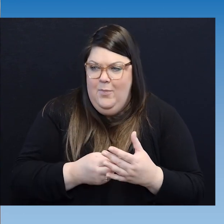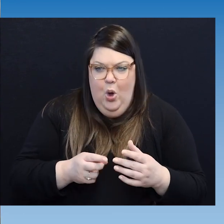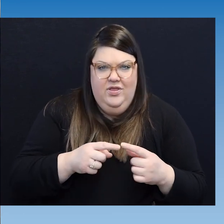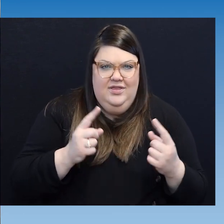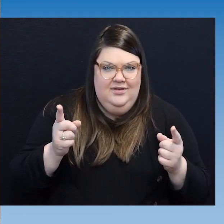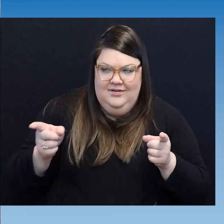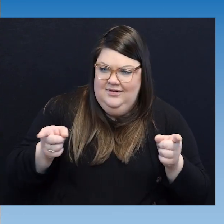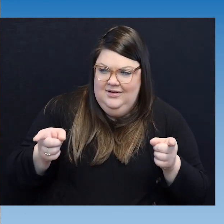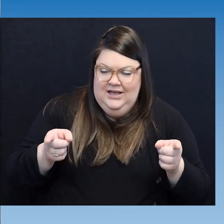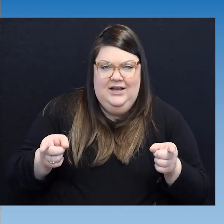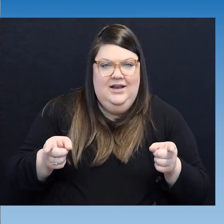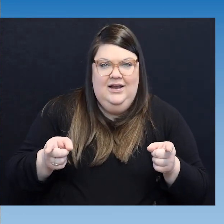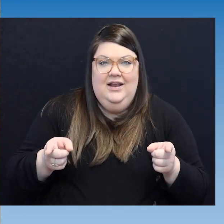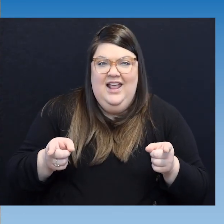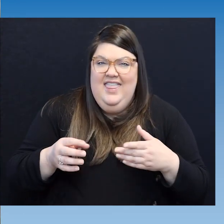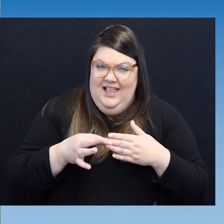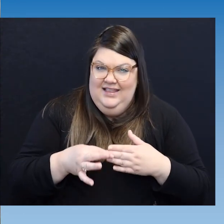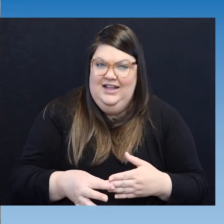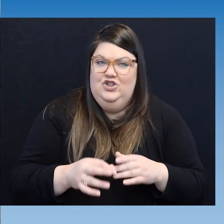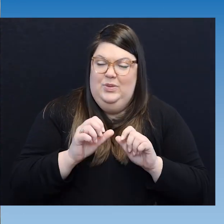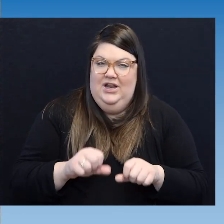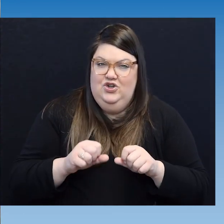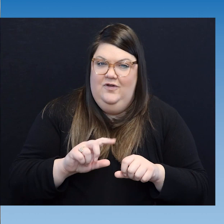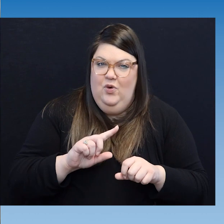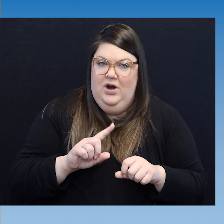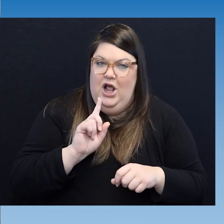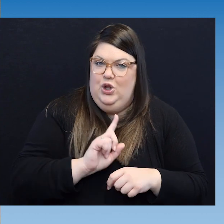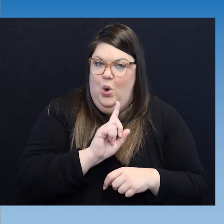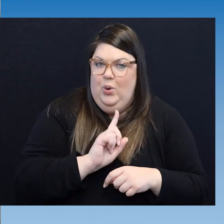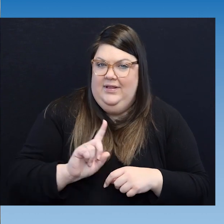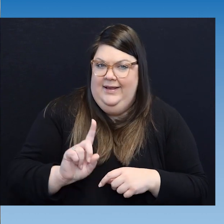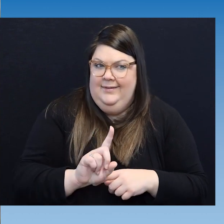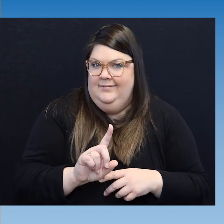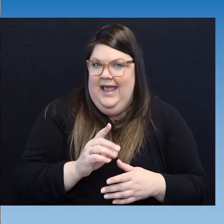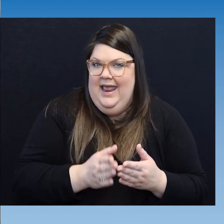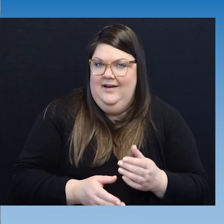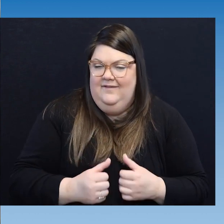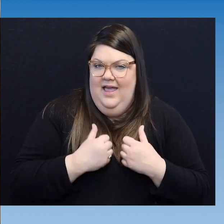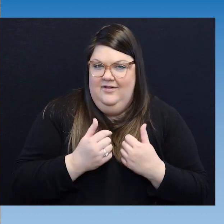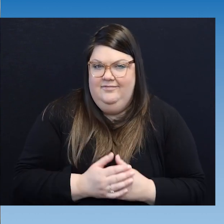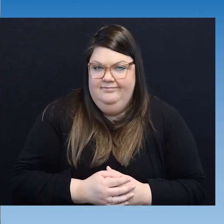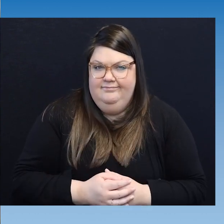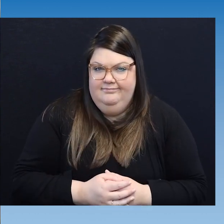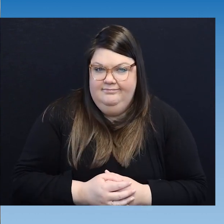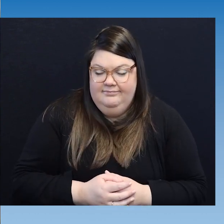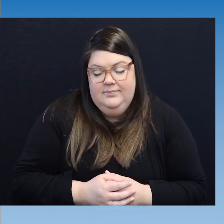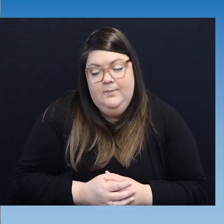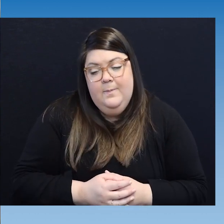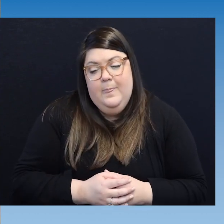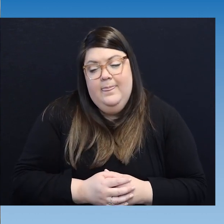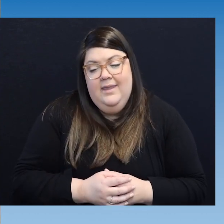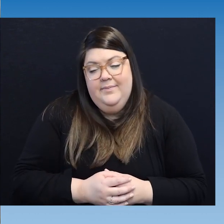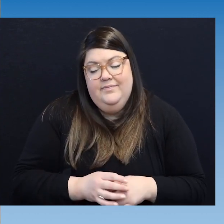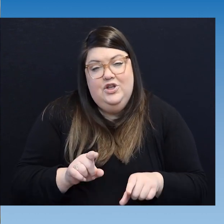of the spectrum, ultimately leads to the potential for a lonely passing or a lonely end of life. And so